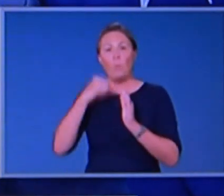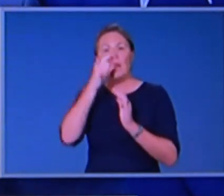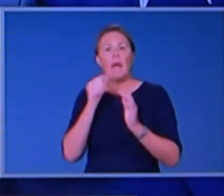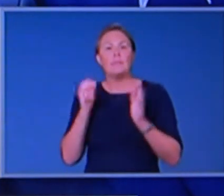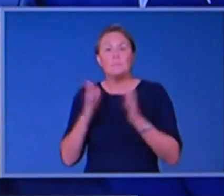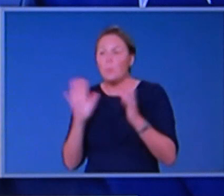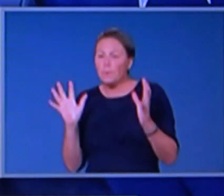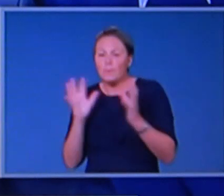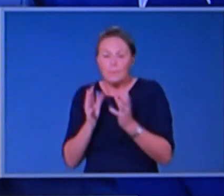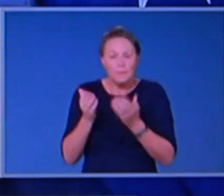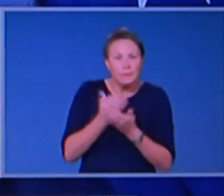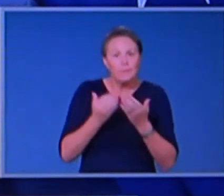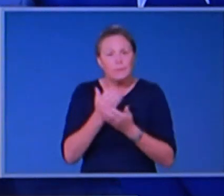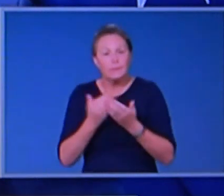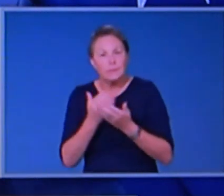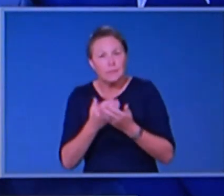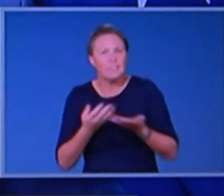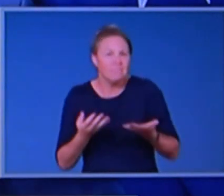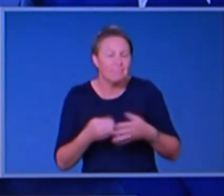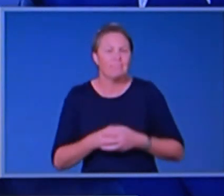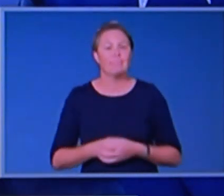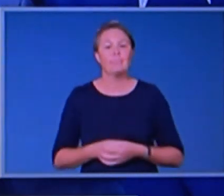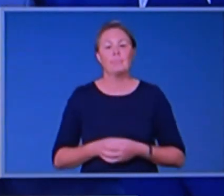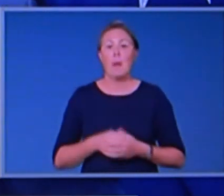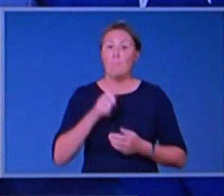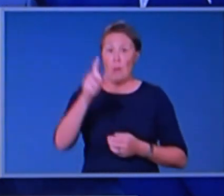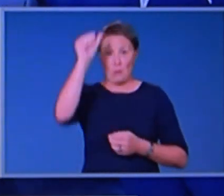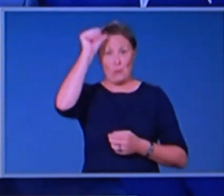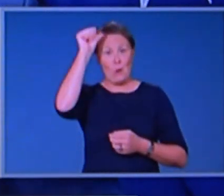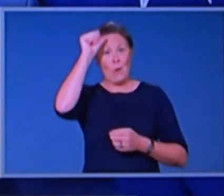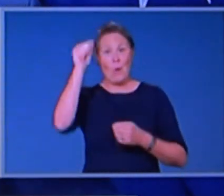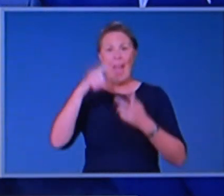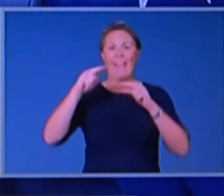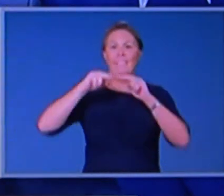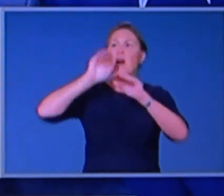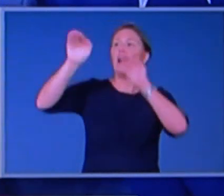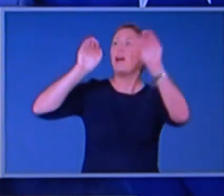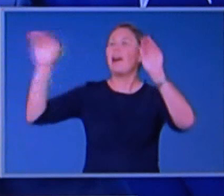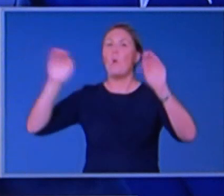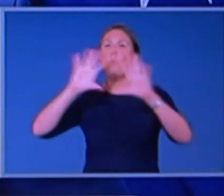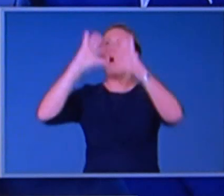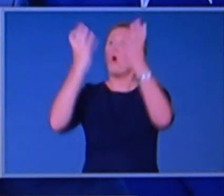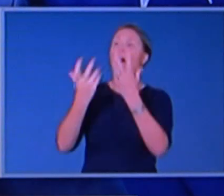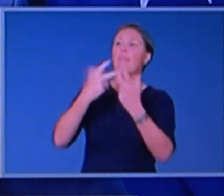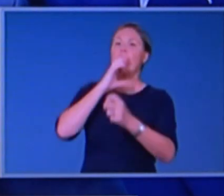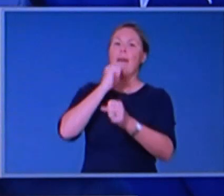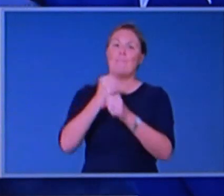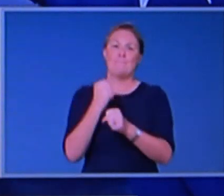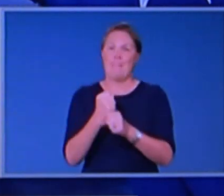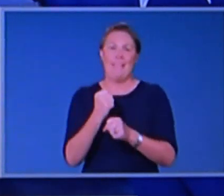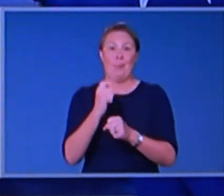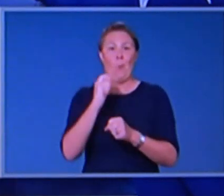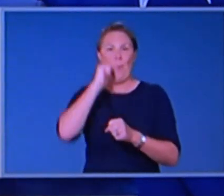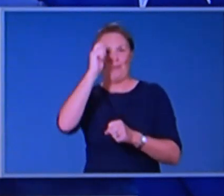around public life for some period, and certainly in the international sphere, things can move very slowly. And so you've got to be patient about this, but I think getting